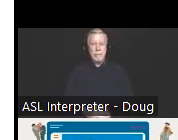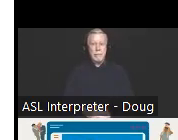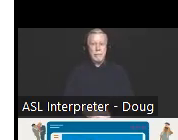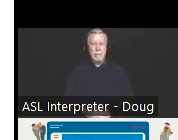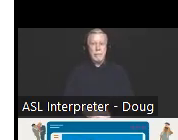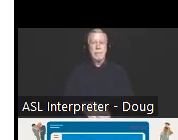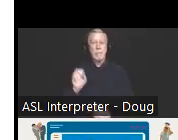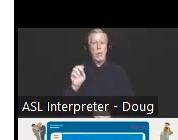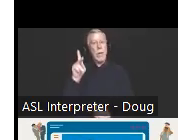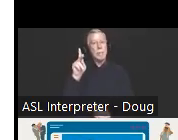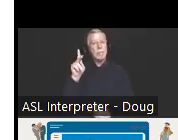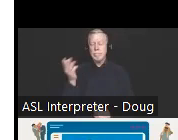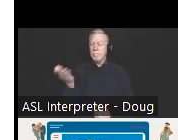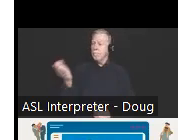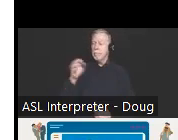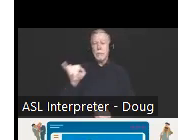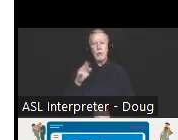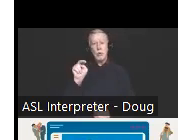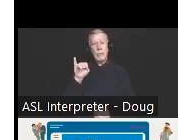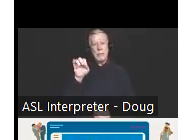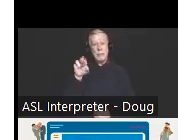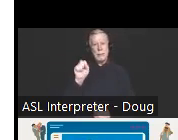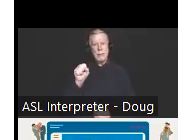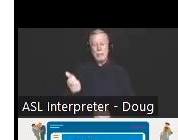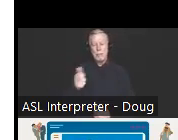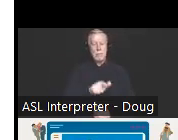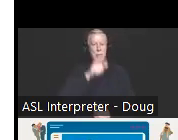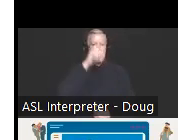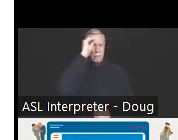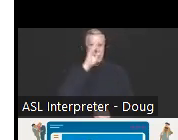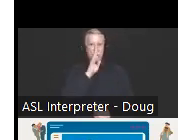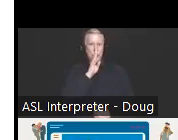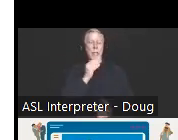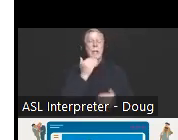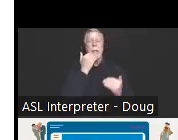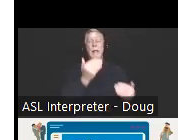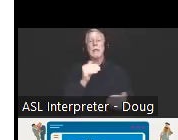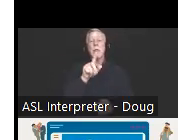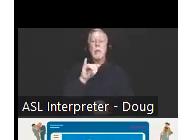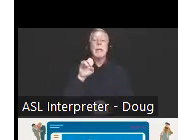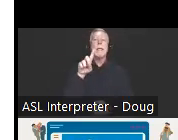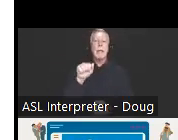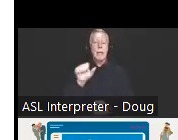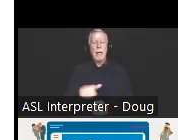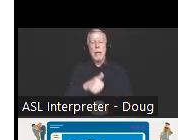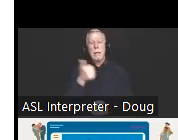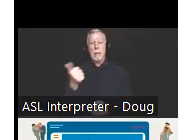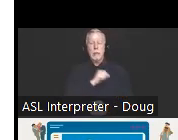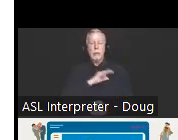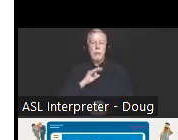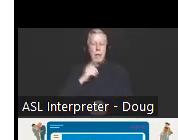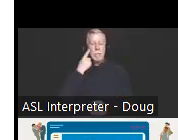Okay, so Junious. Yeah, thank you, Lydia, and thanks to other staff at Strategies,